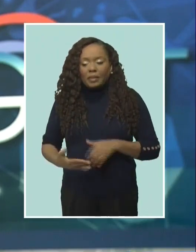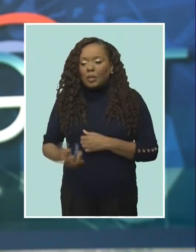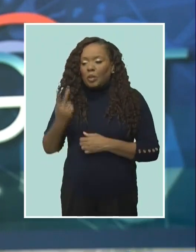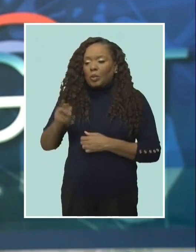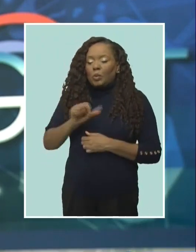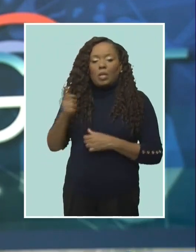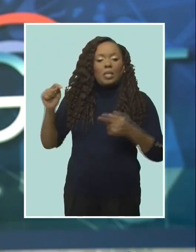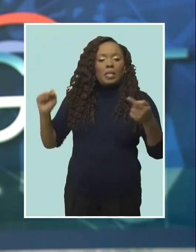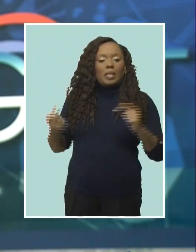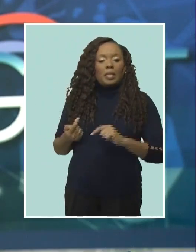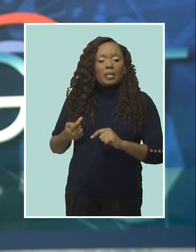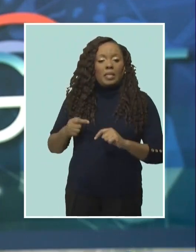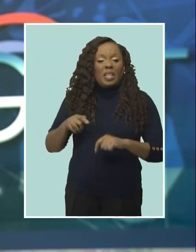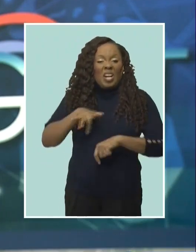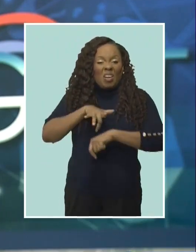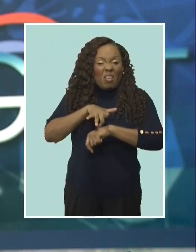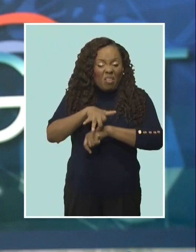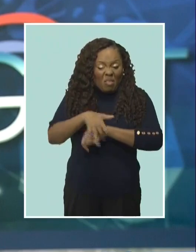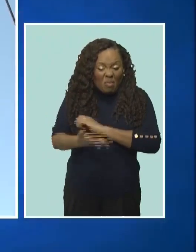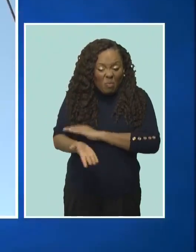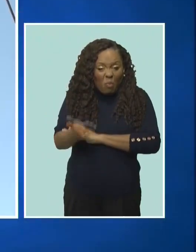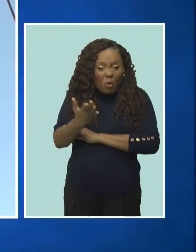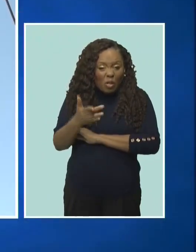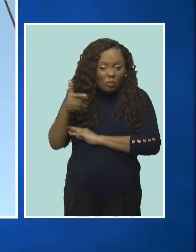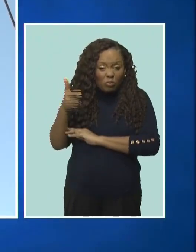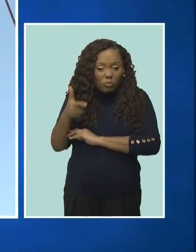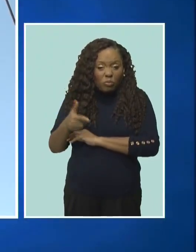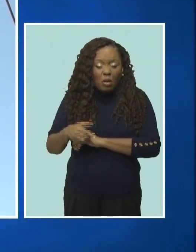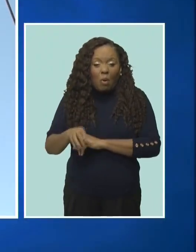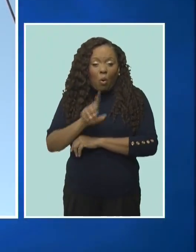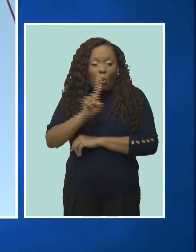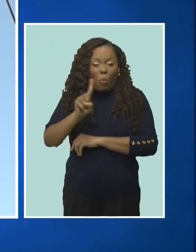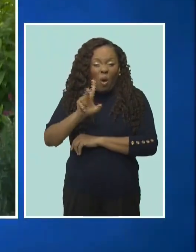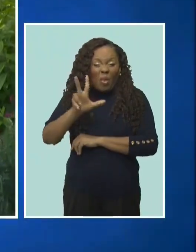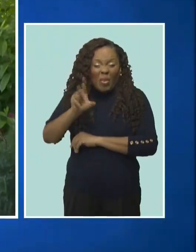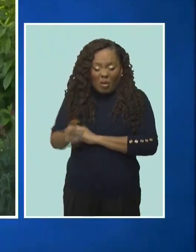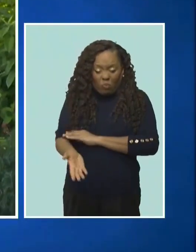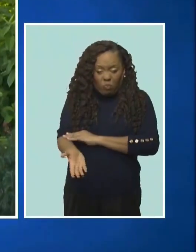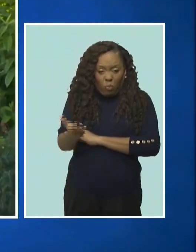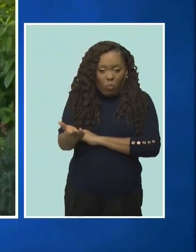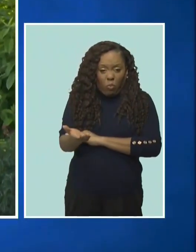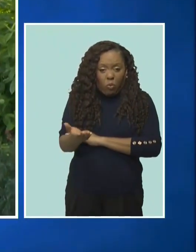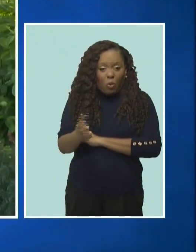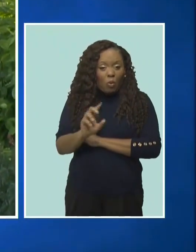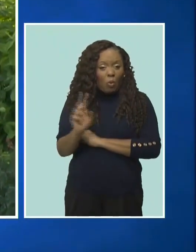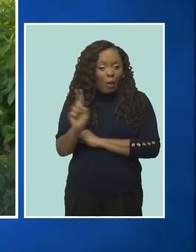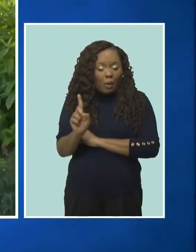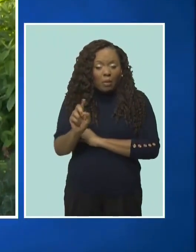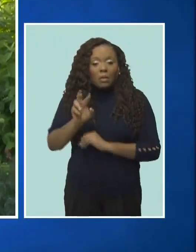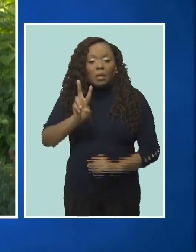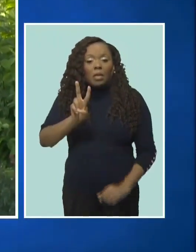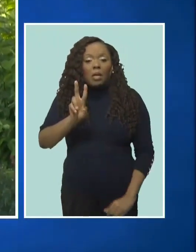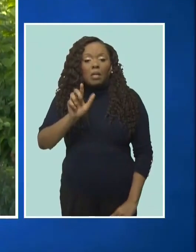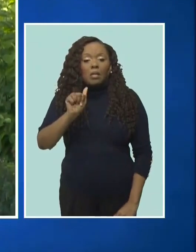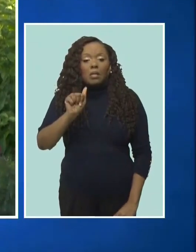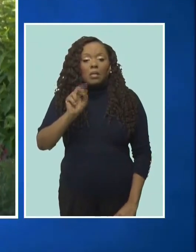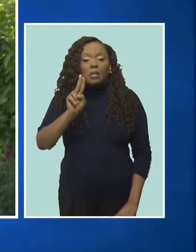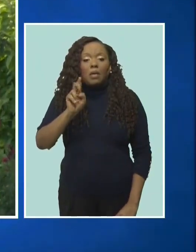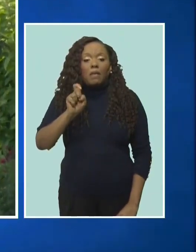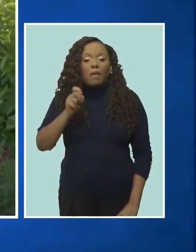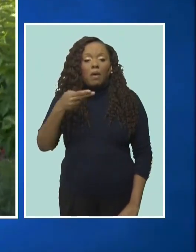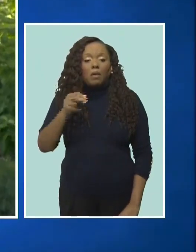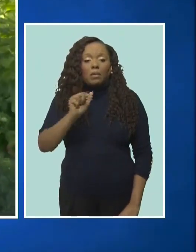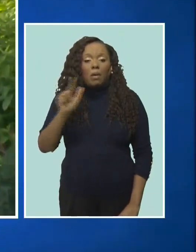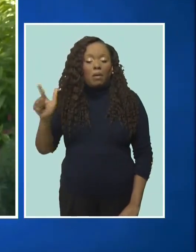in an early morning shooting. The incident took place around 1:30 a.m. at 2nd Avenue, Vauxhall, over in Christchurch.